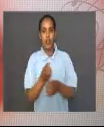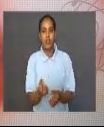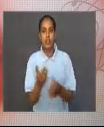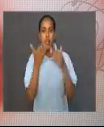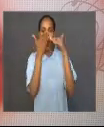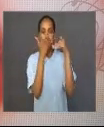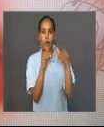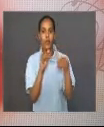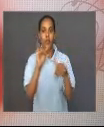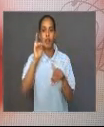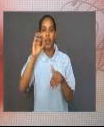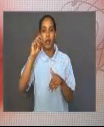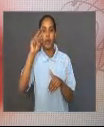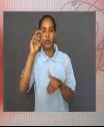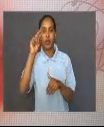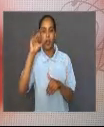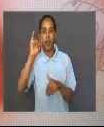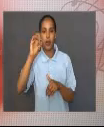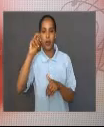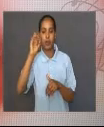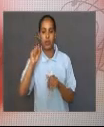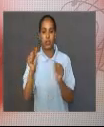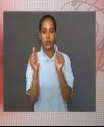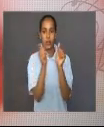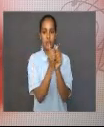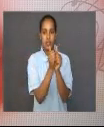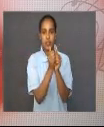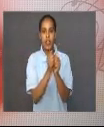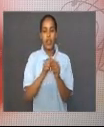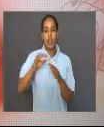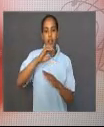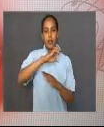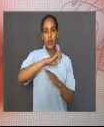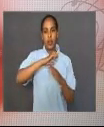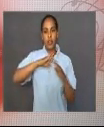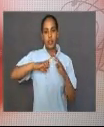of ions within its electrolyte.